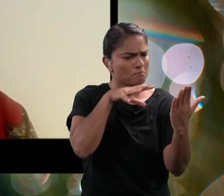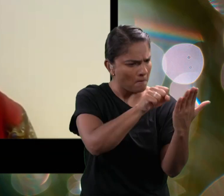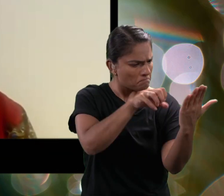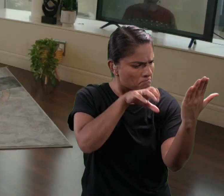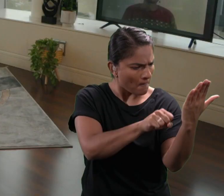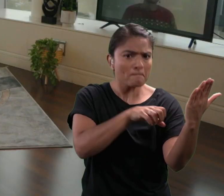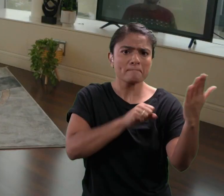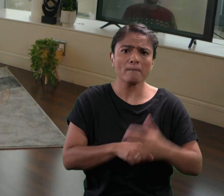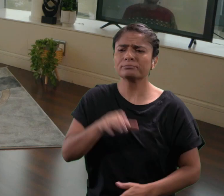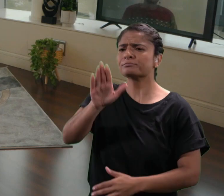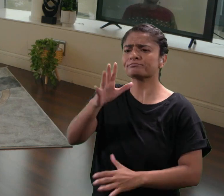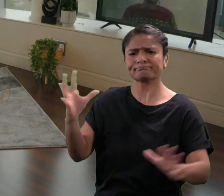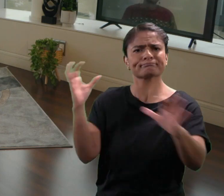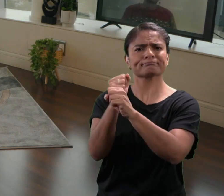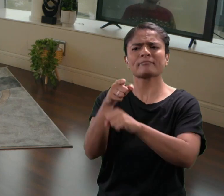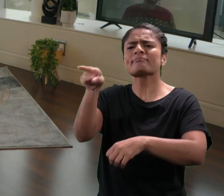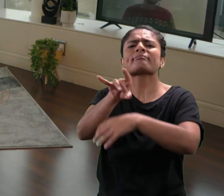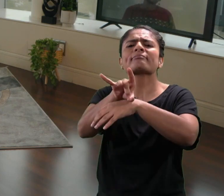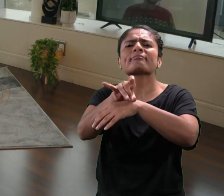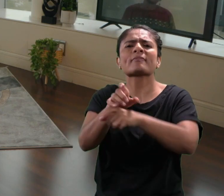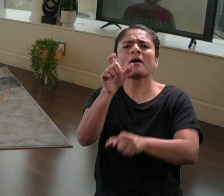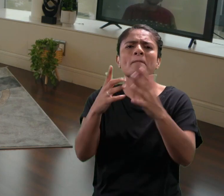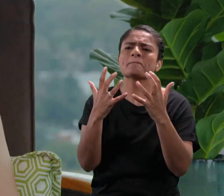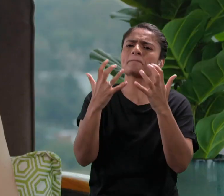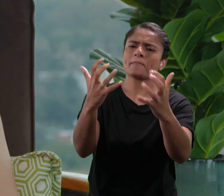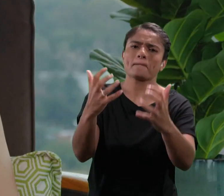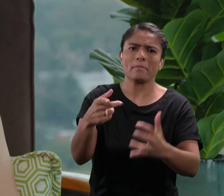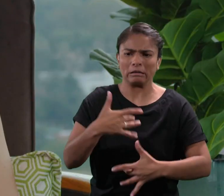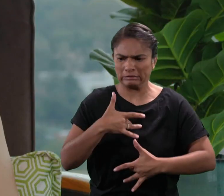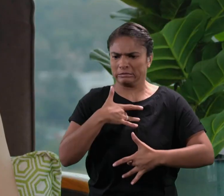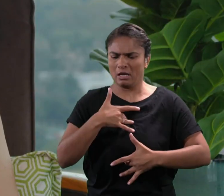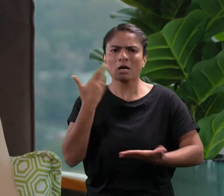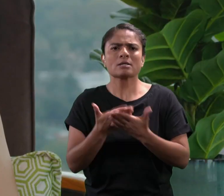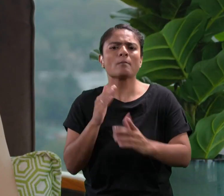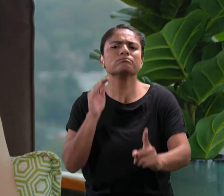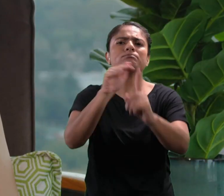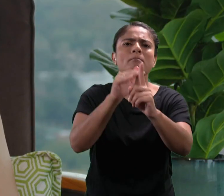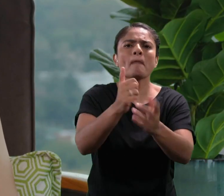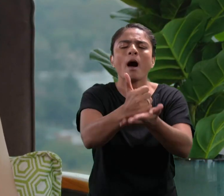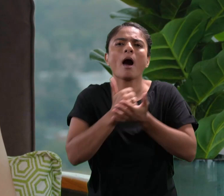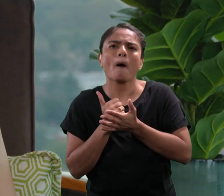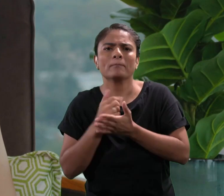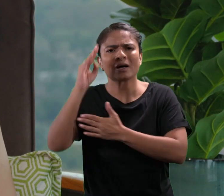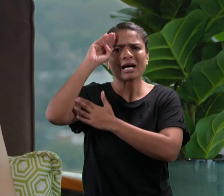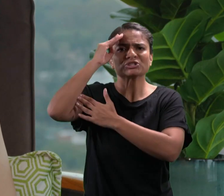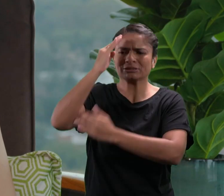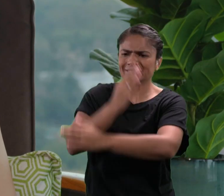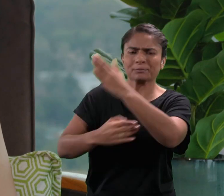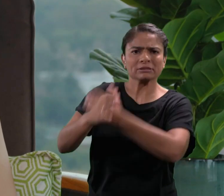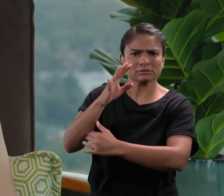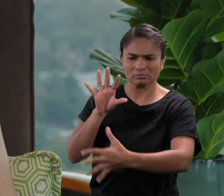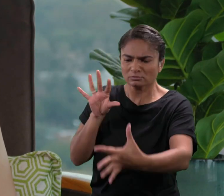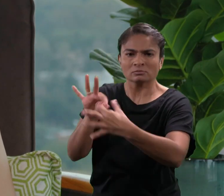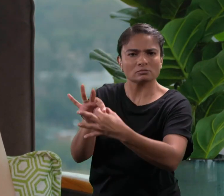at the moment. Doctor, in closing, what advice do you have for our viewers out there? Where can they reach out to find help or deal with issues related